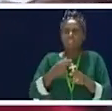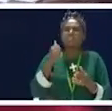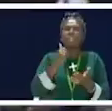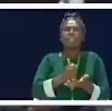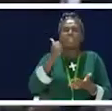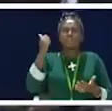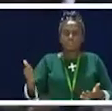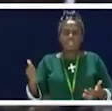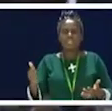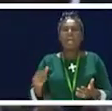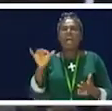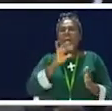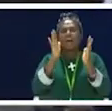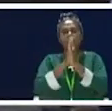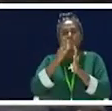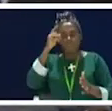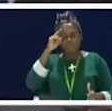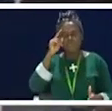I pray this prayer for you.